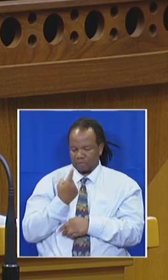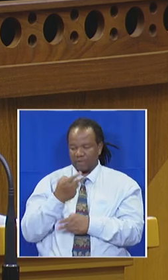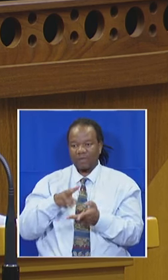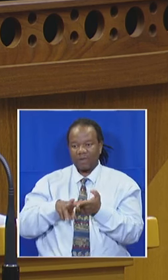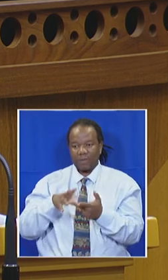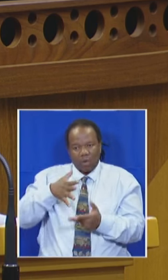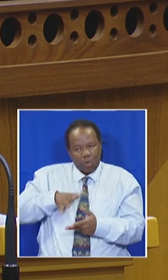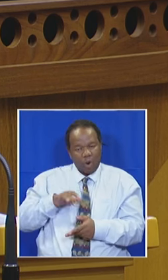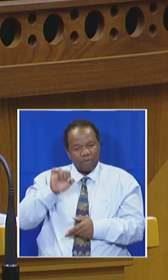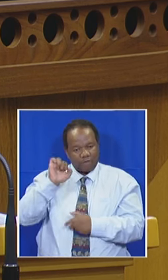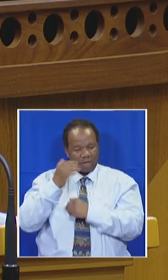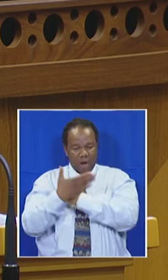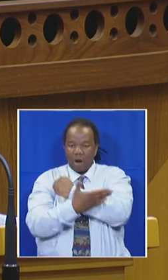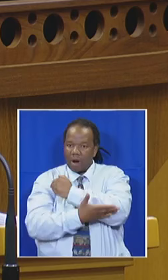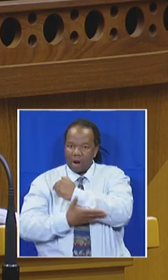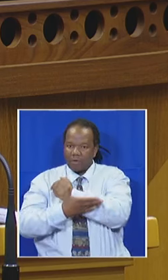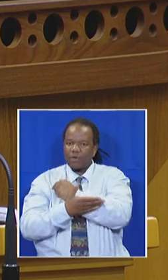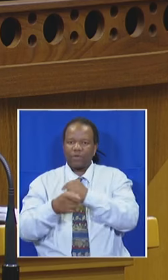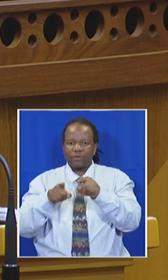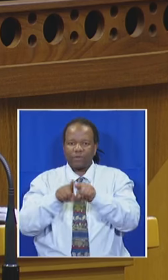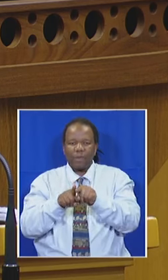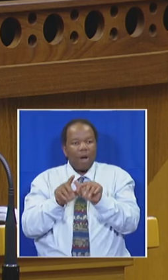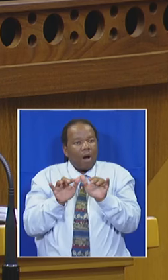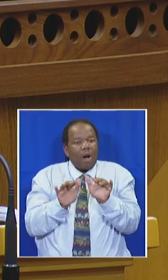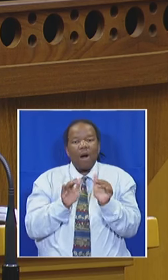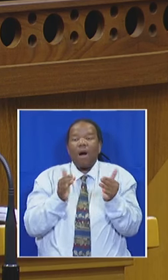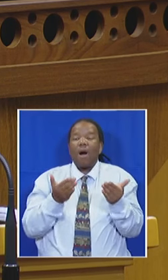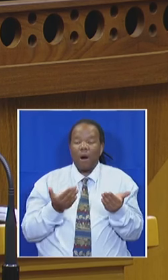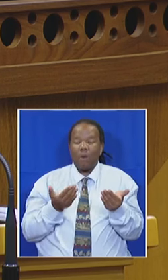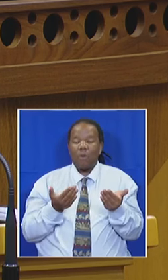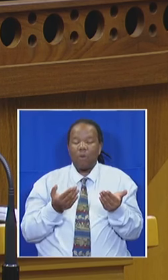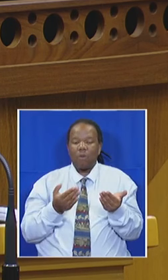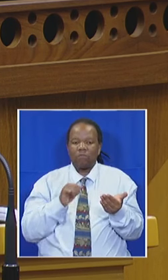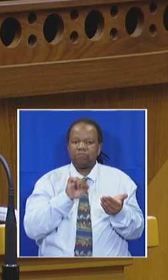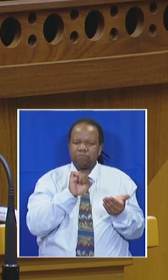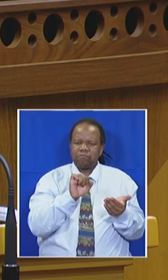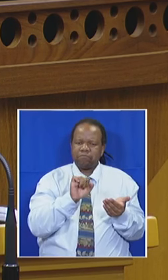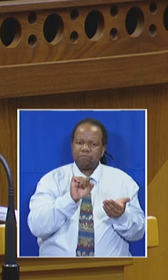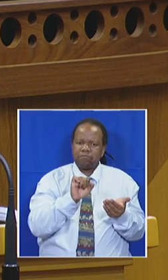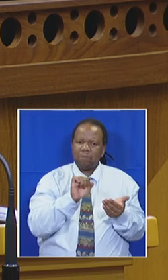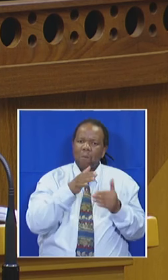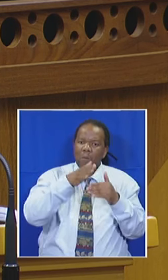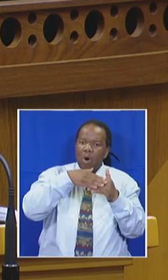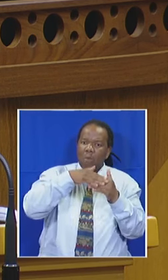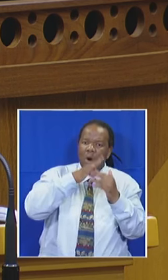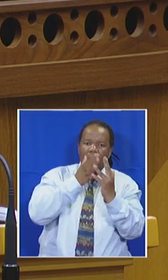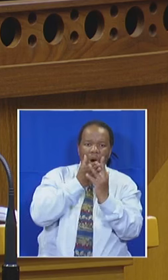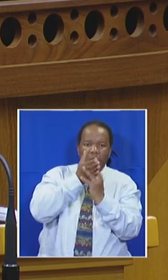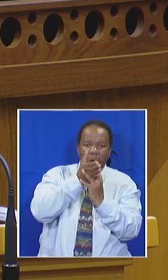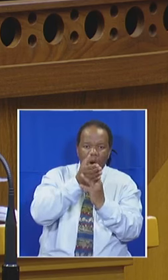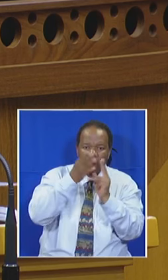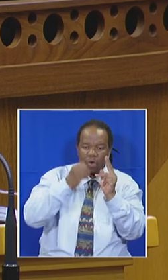as demonstrated by the increased numbers in higher education